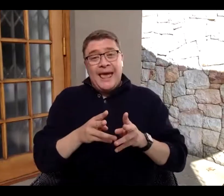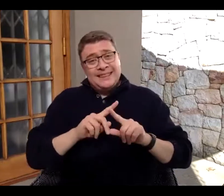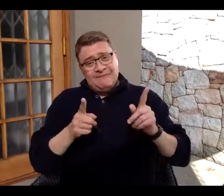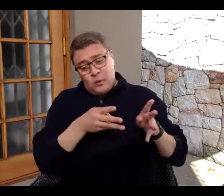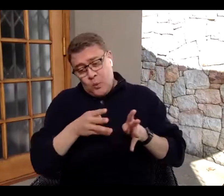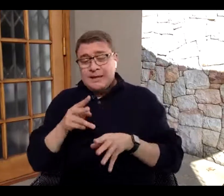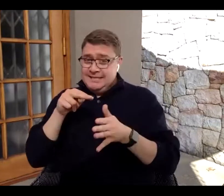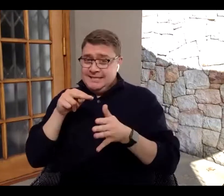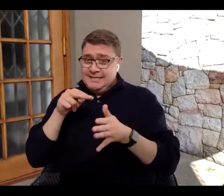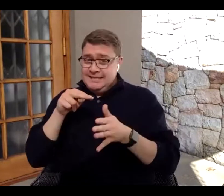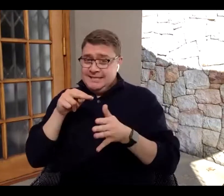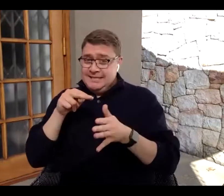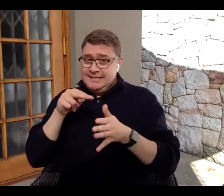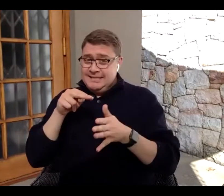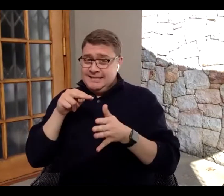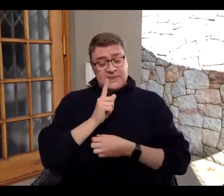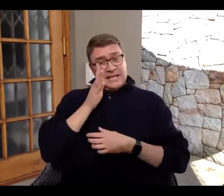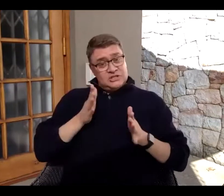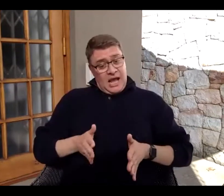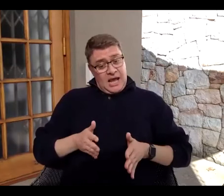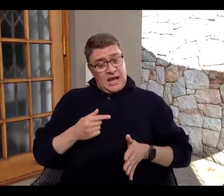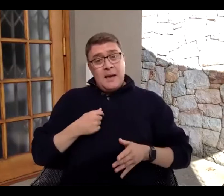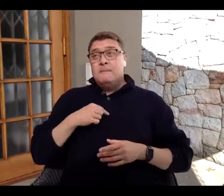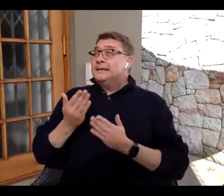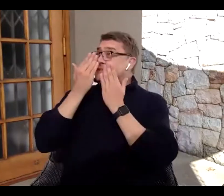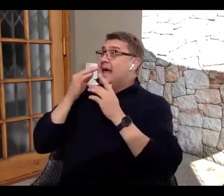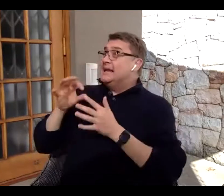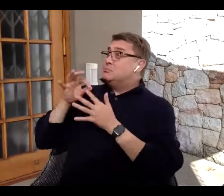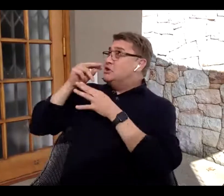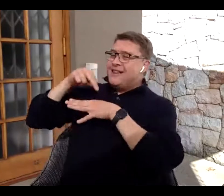also realized as a teacher, I didn't study special needs, but I have a big